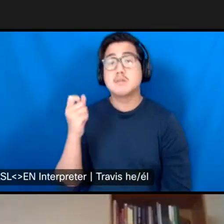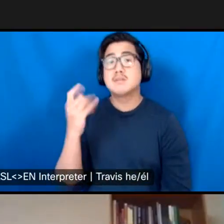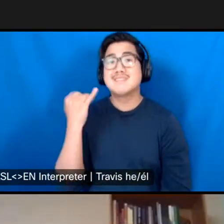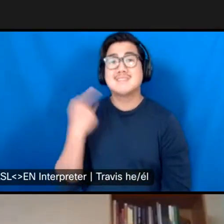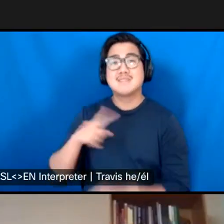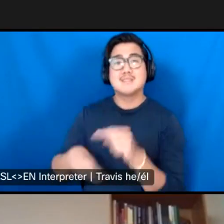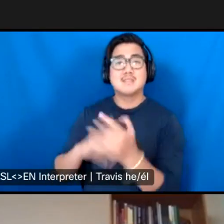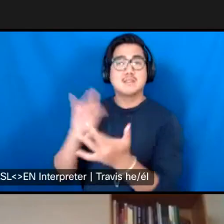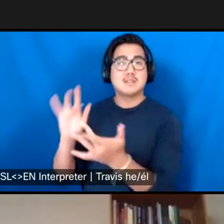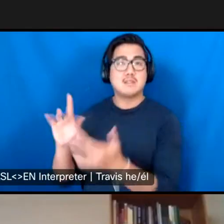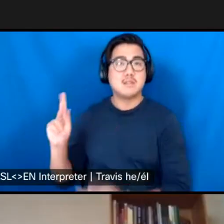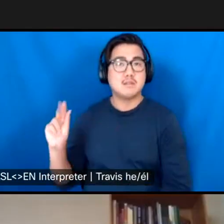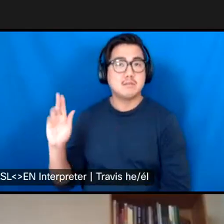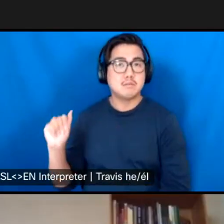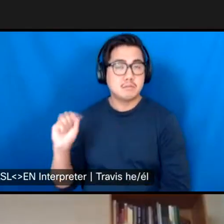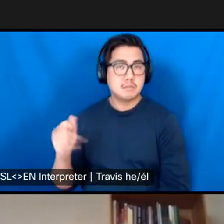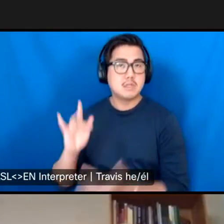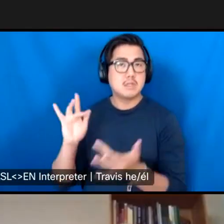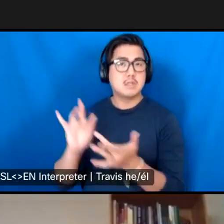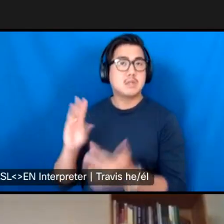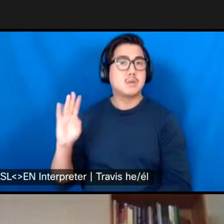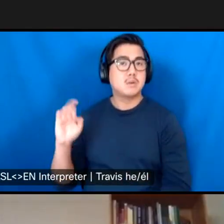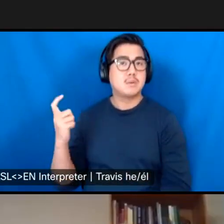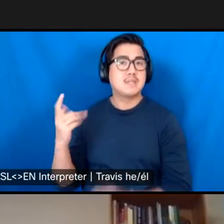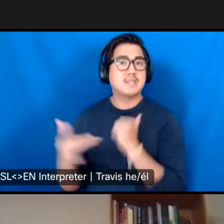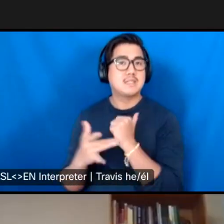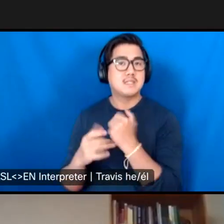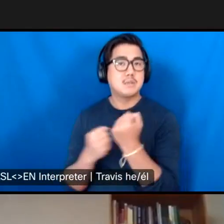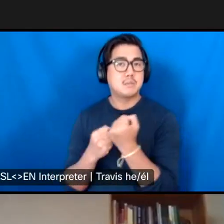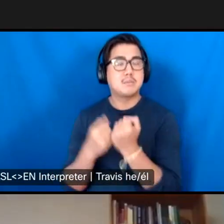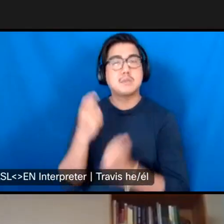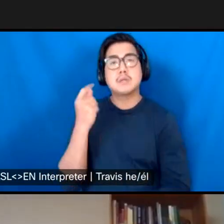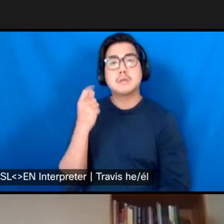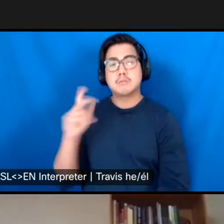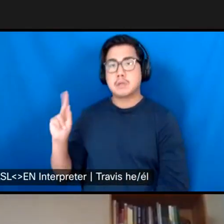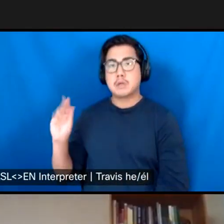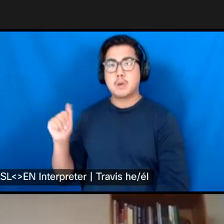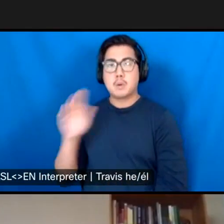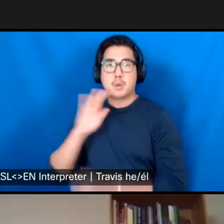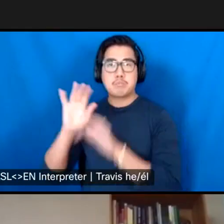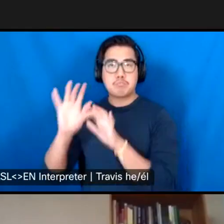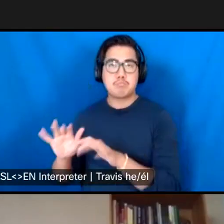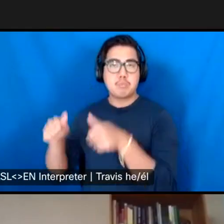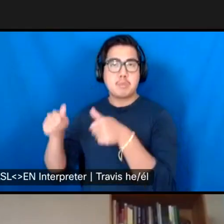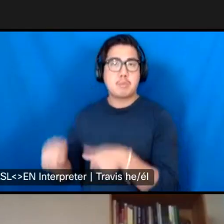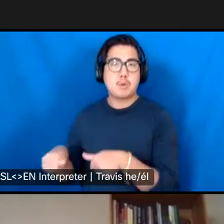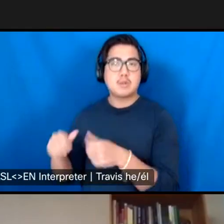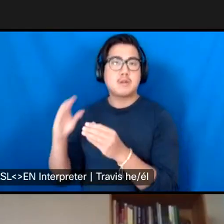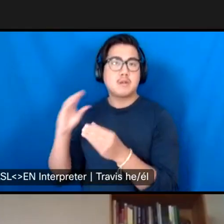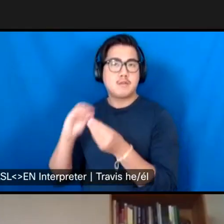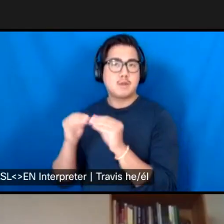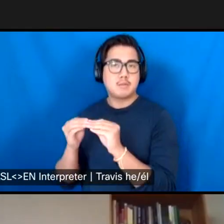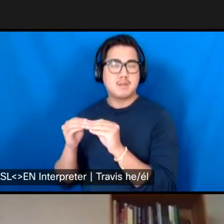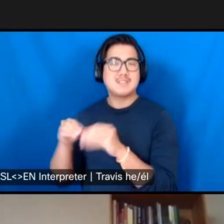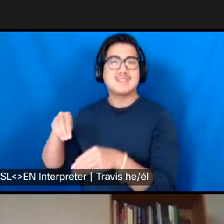to WebEx Tech Support. Carla will post that phone number in the chat box. And please feel free to share your questions throughout the